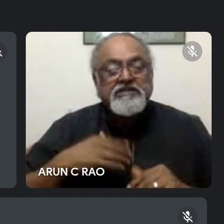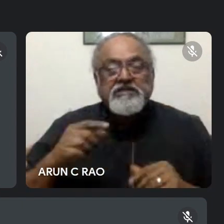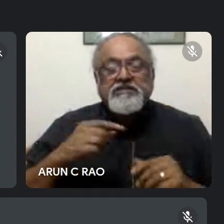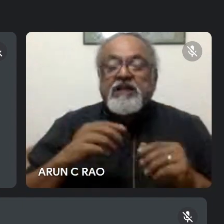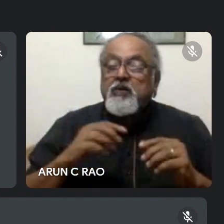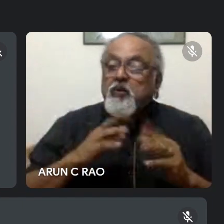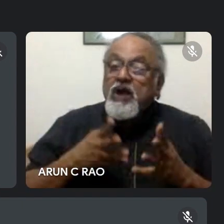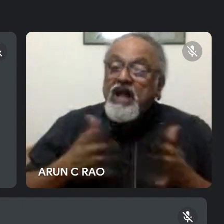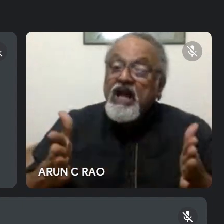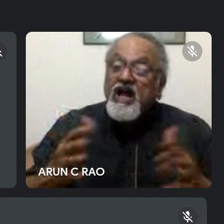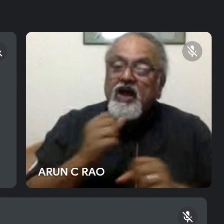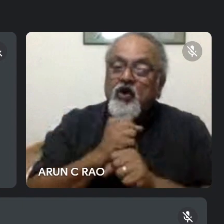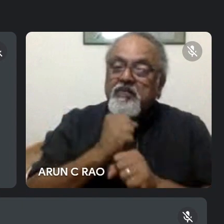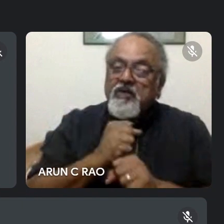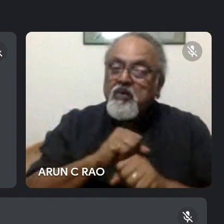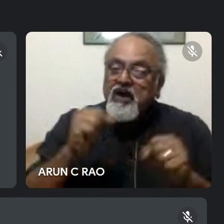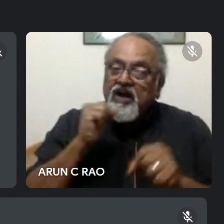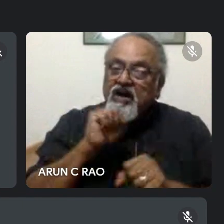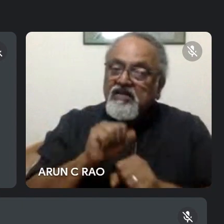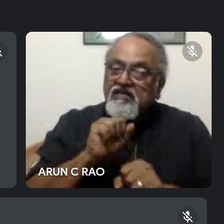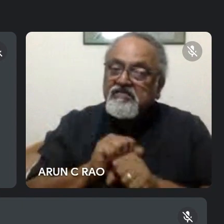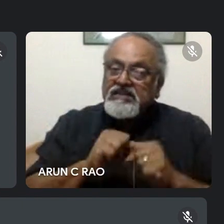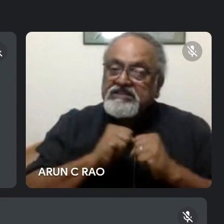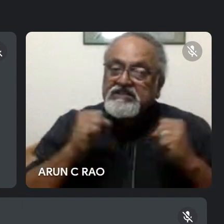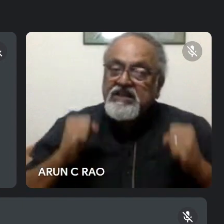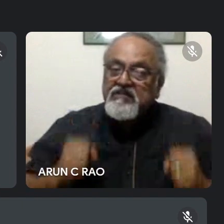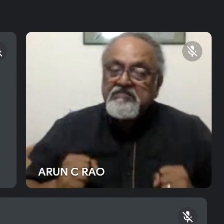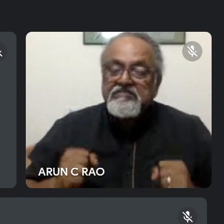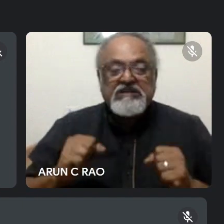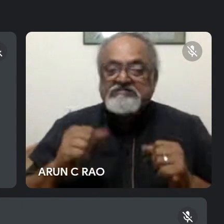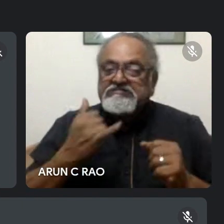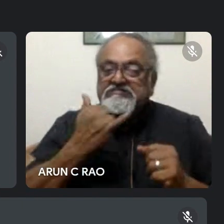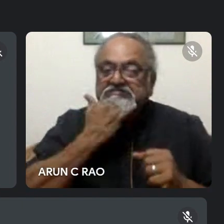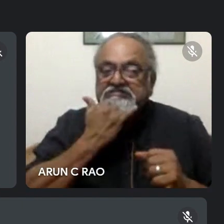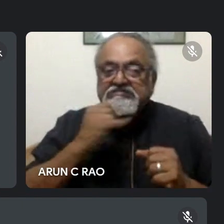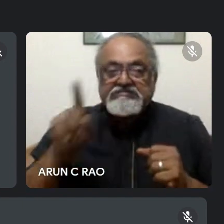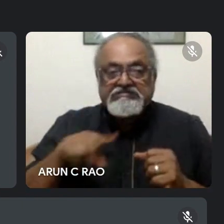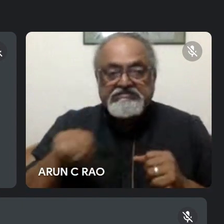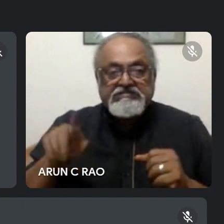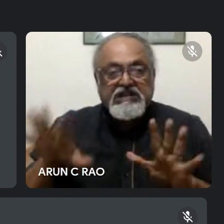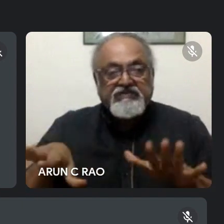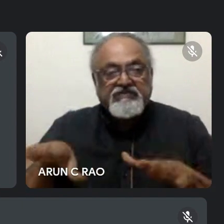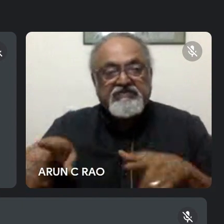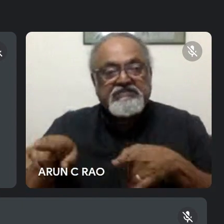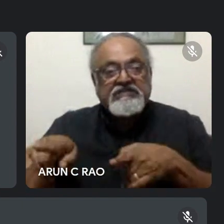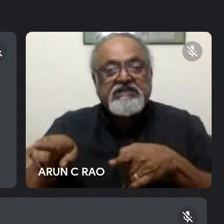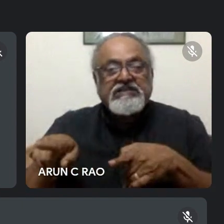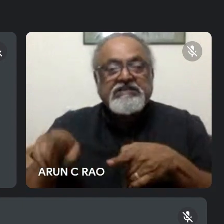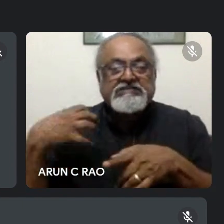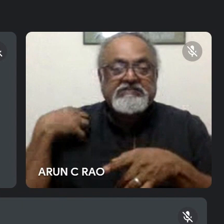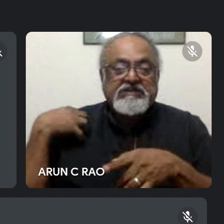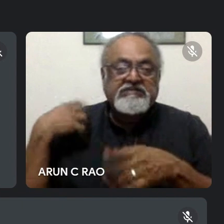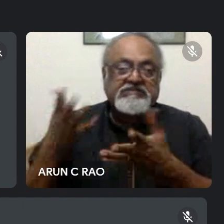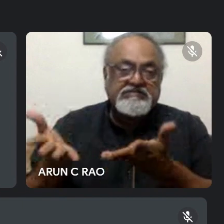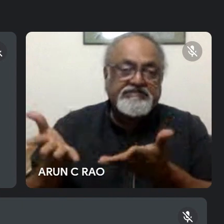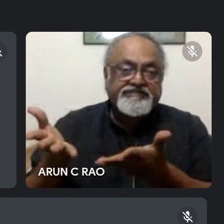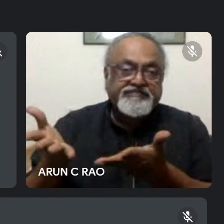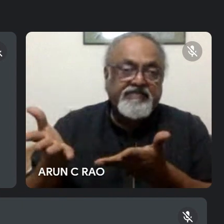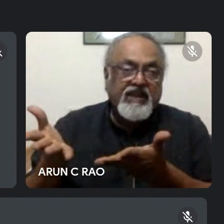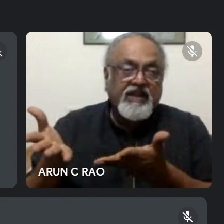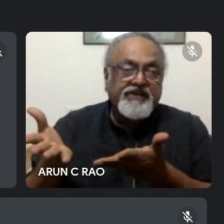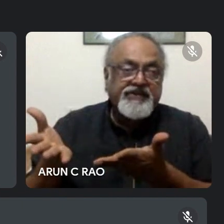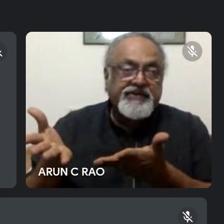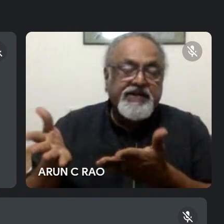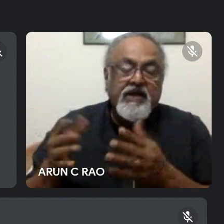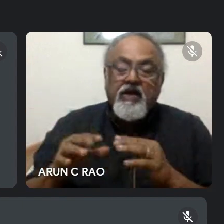I'm not aware of how things are now, but there is, of course, a lesser stress on the idea of putting our